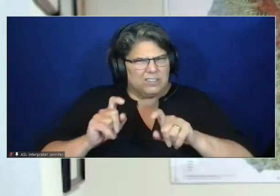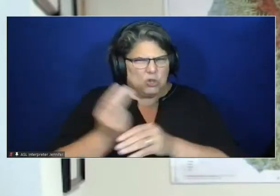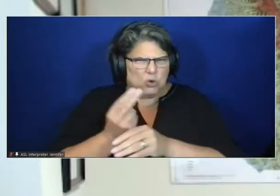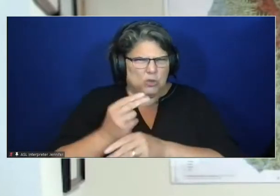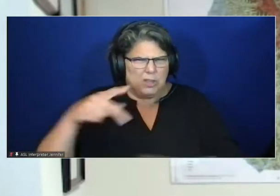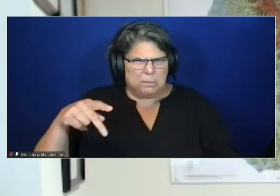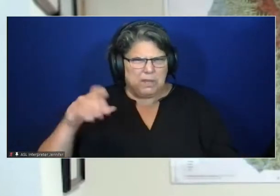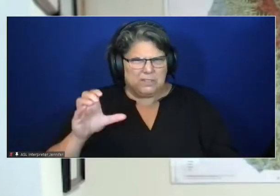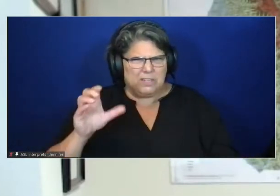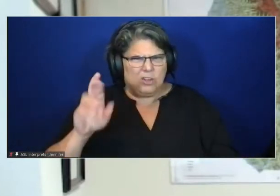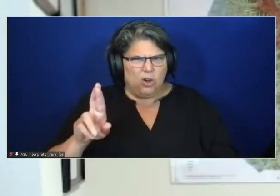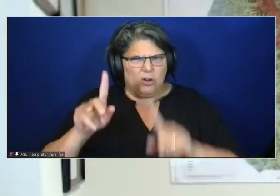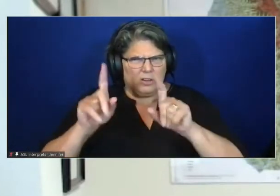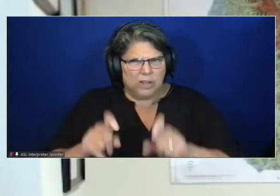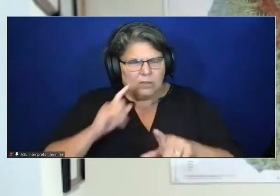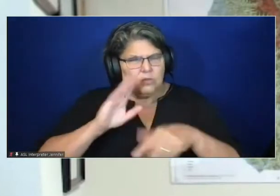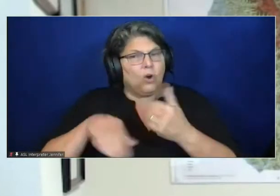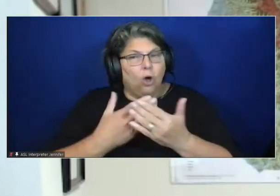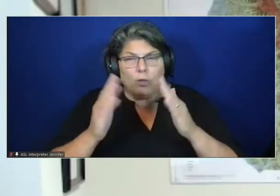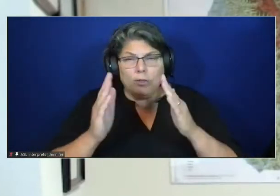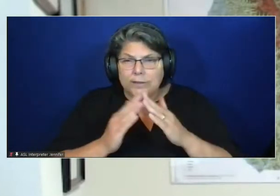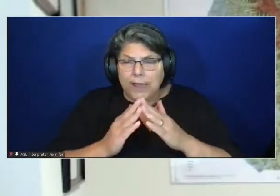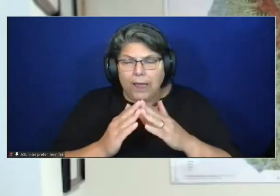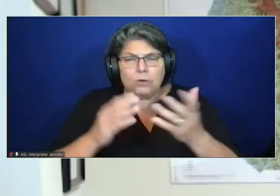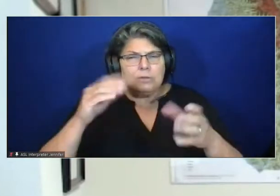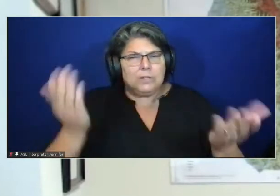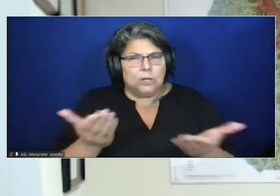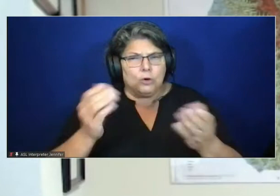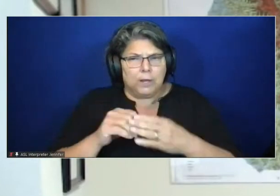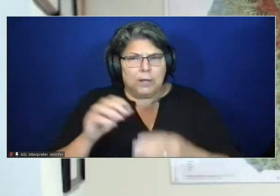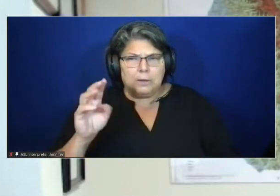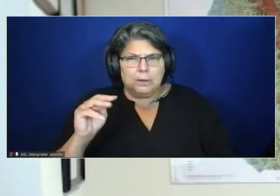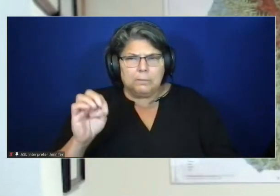the cities in Mendocino County.